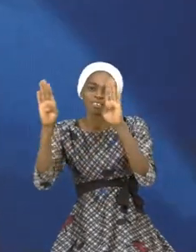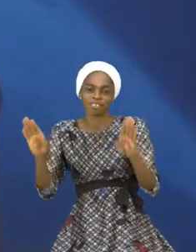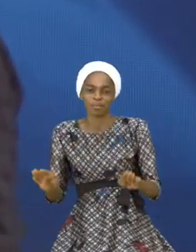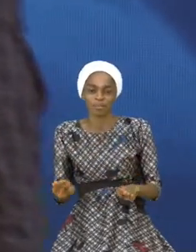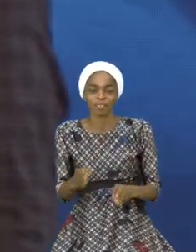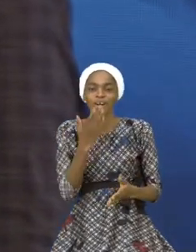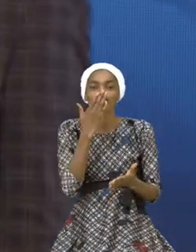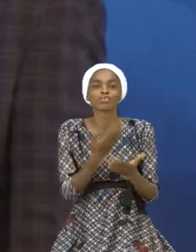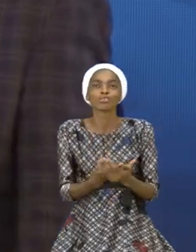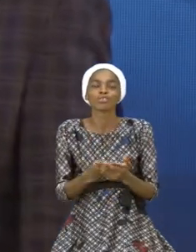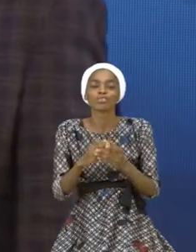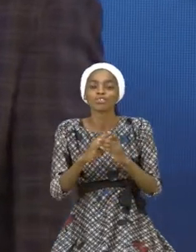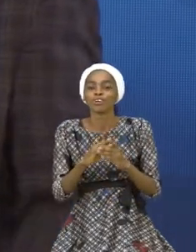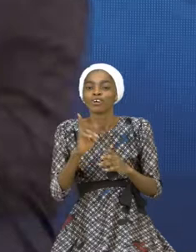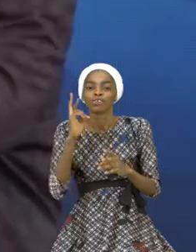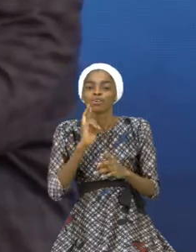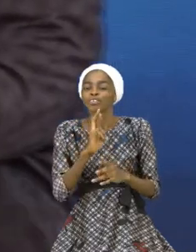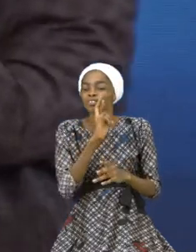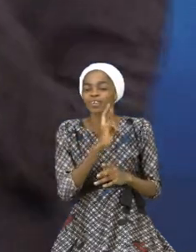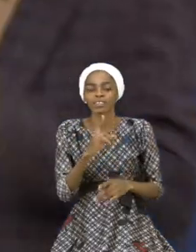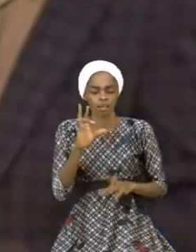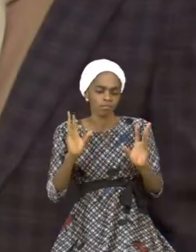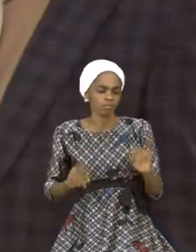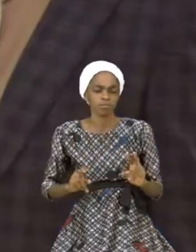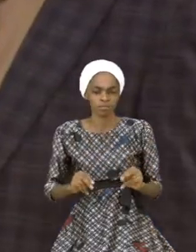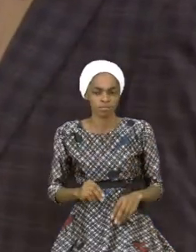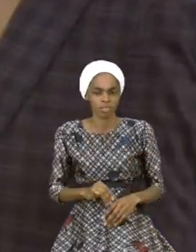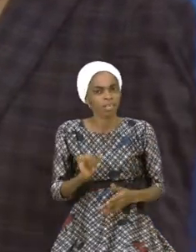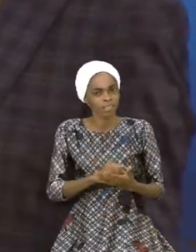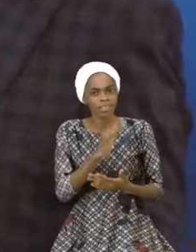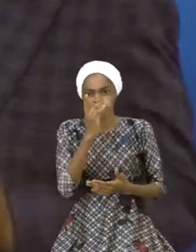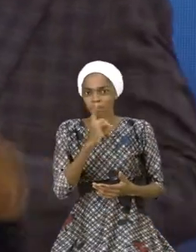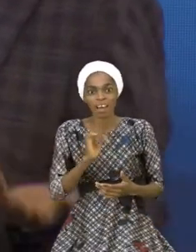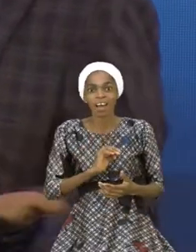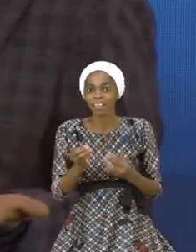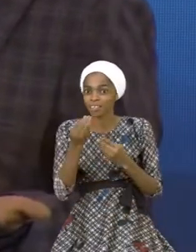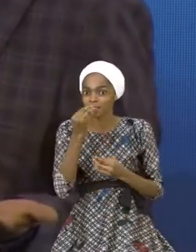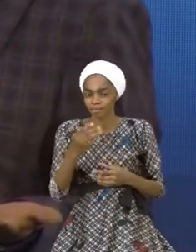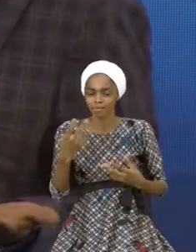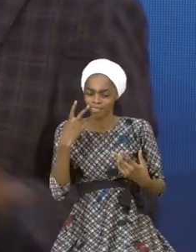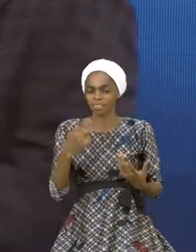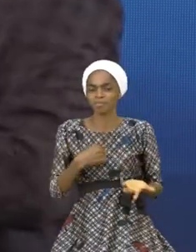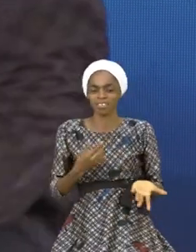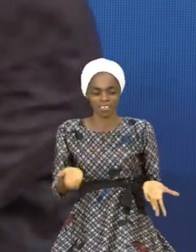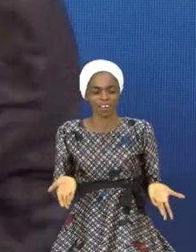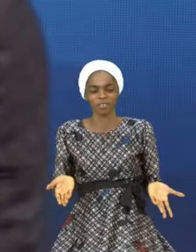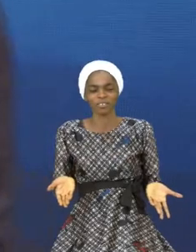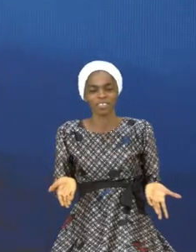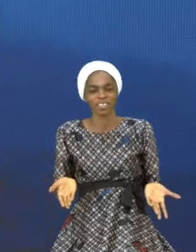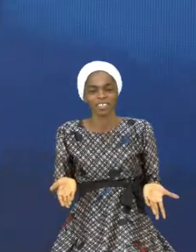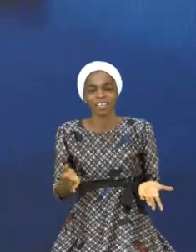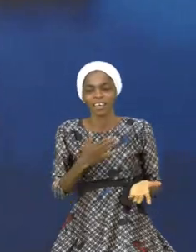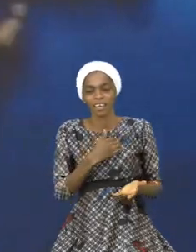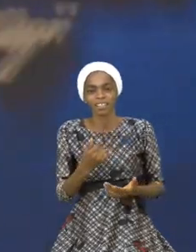restaurants you say no that that's where i eat look at me and